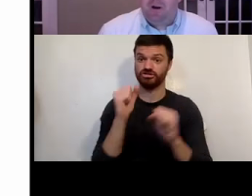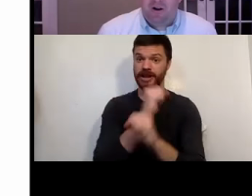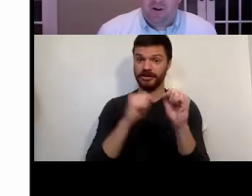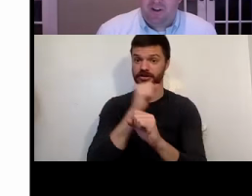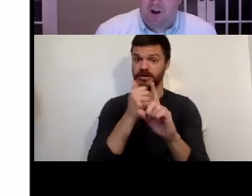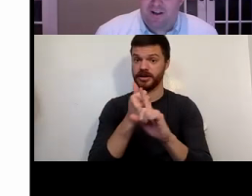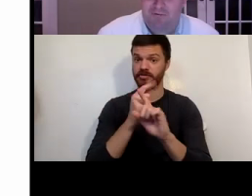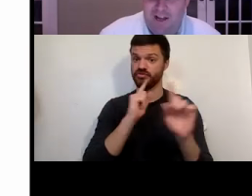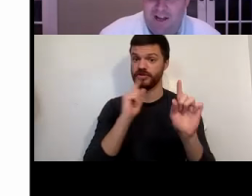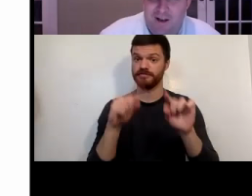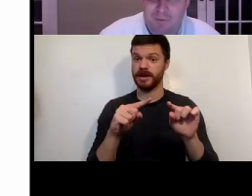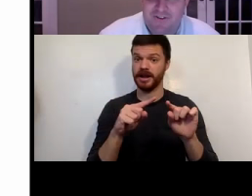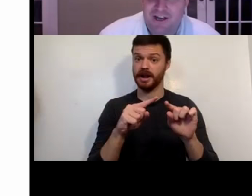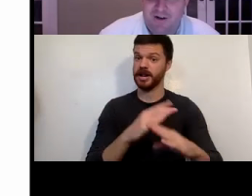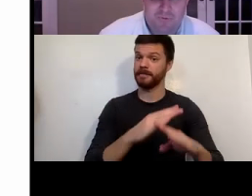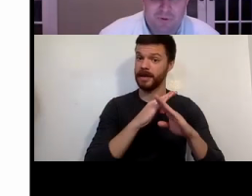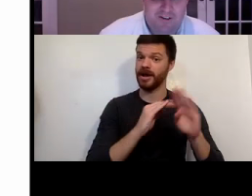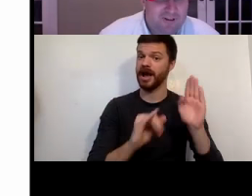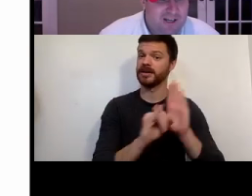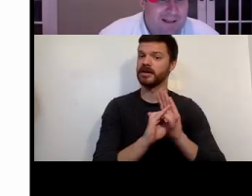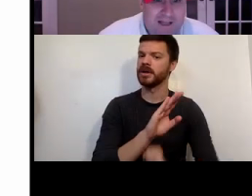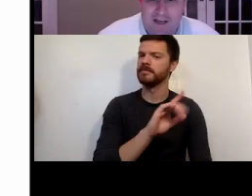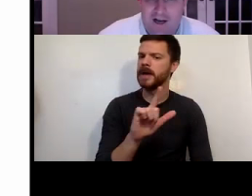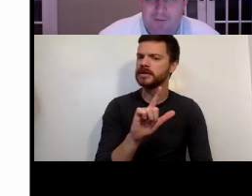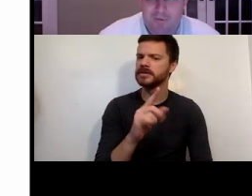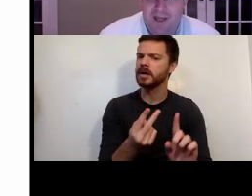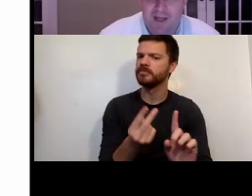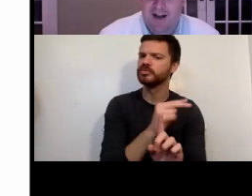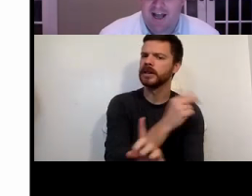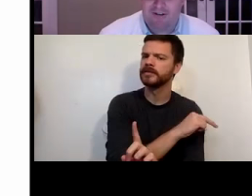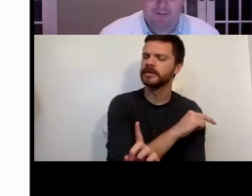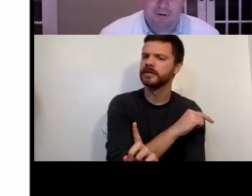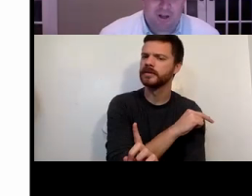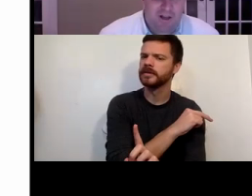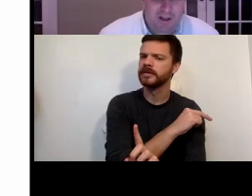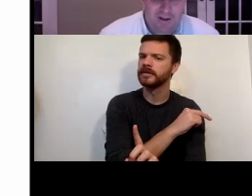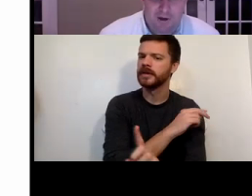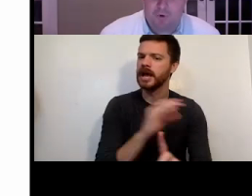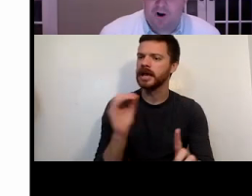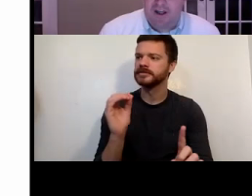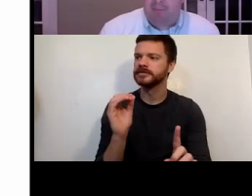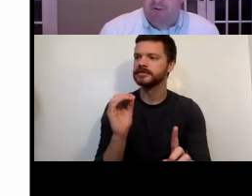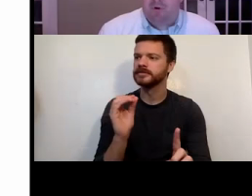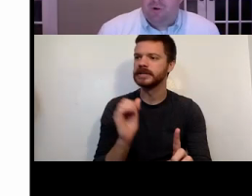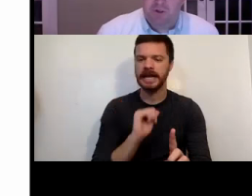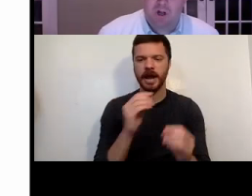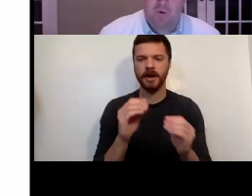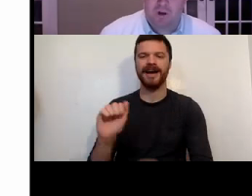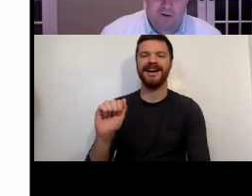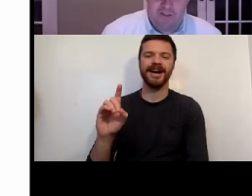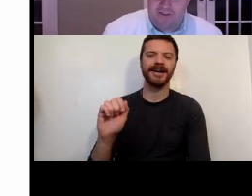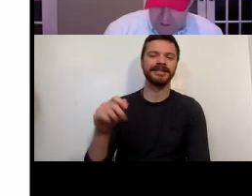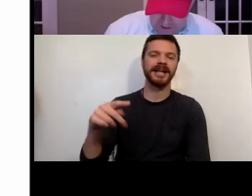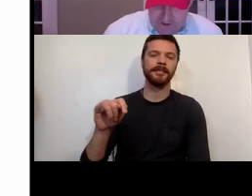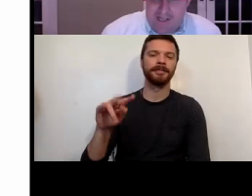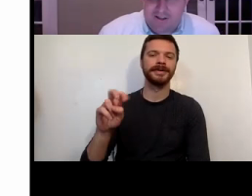to barriers that were identified at baseline or prospectively, and not have a more adaptive approach. We know